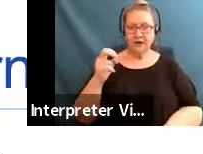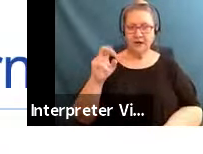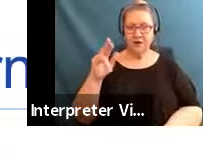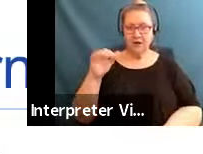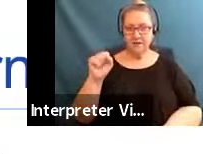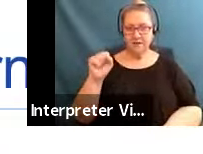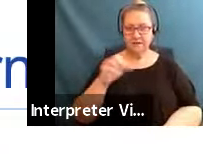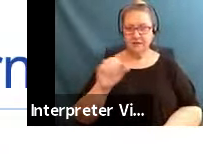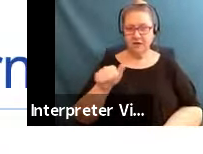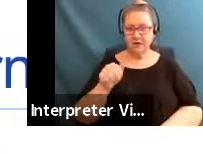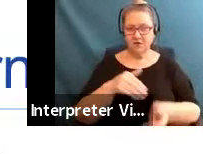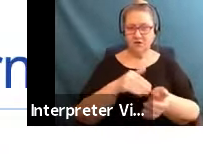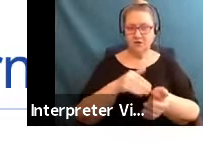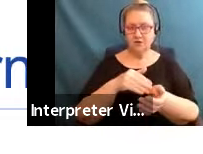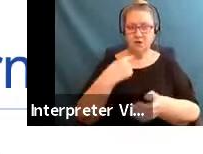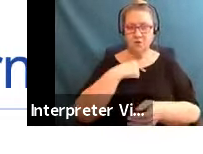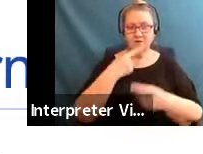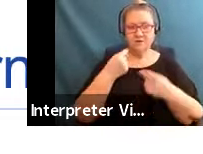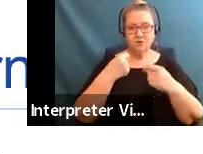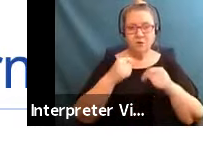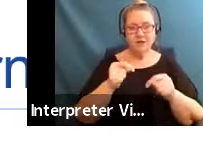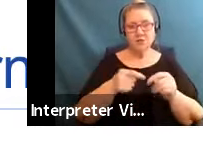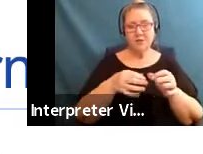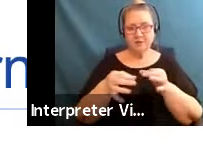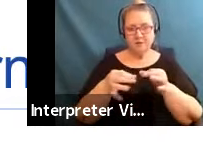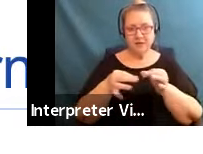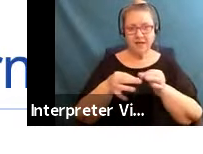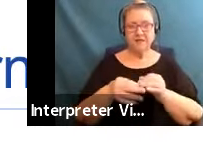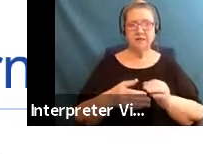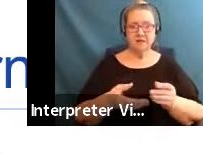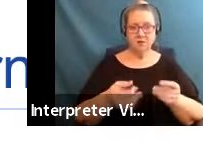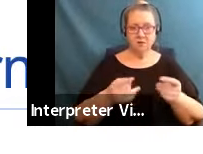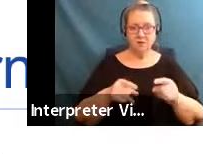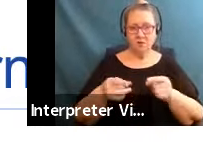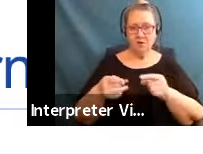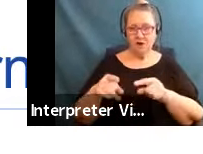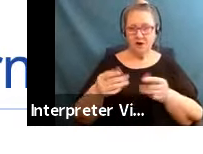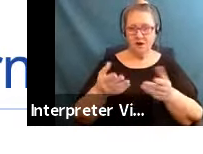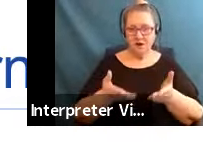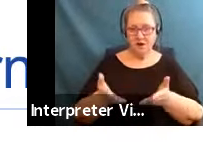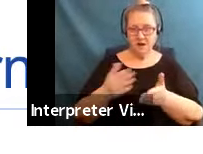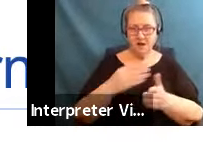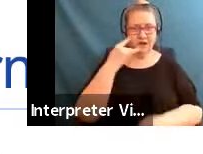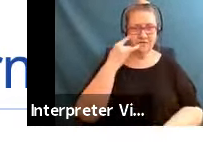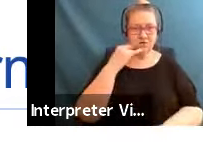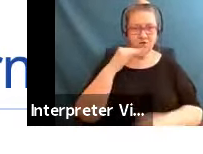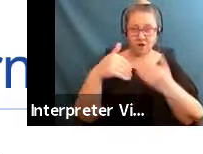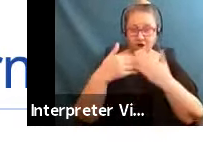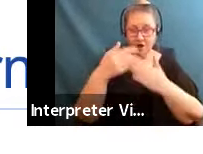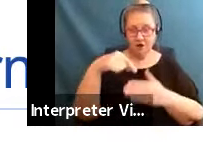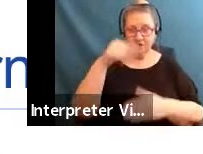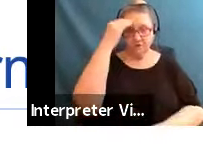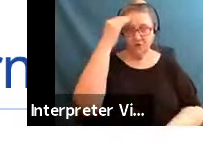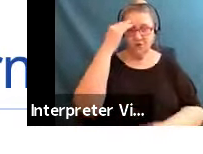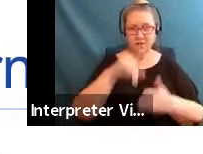initiate the rollout here in California, hearing a lot of feedback. So again, as you all know, we started with what we call phase 1A, which